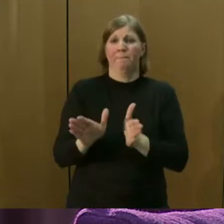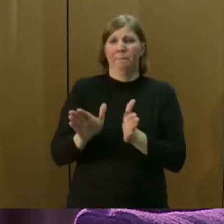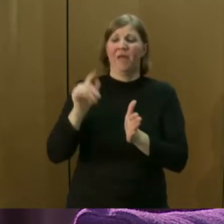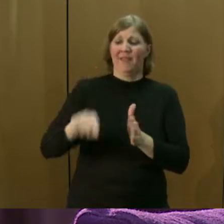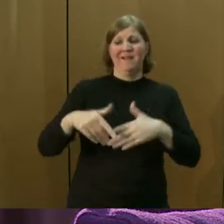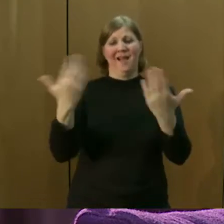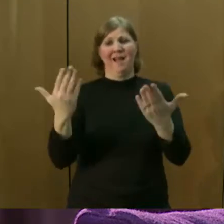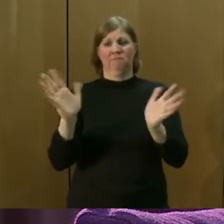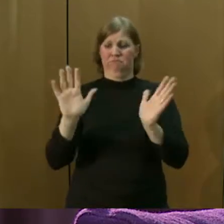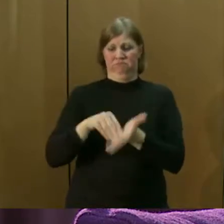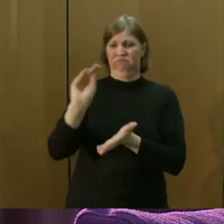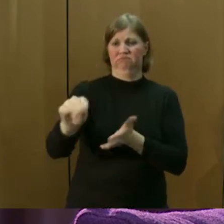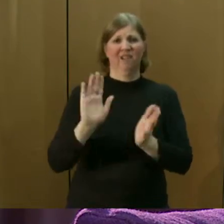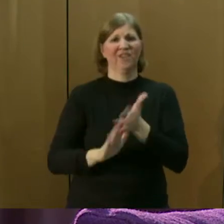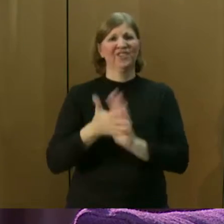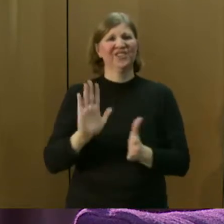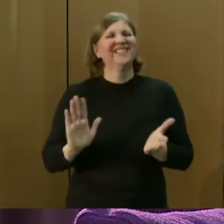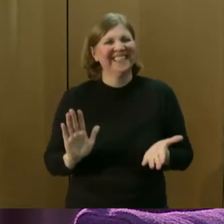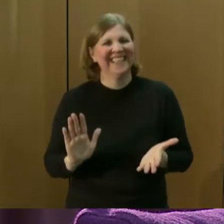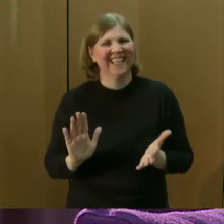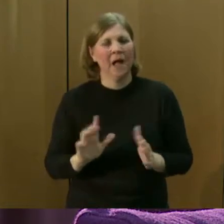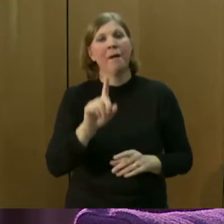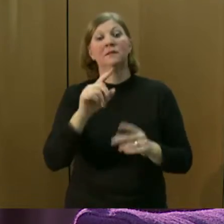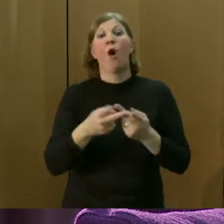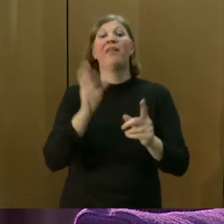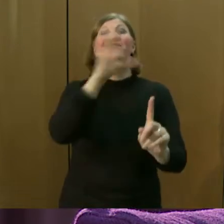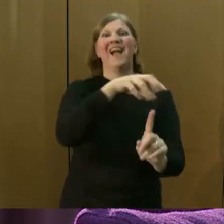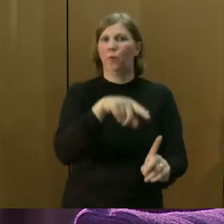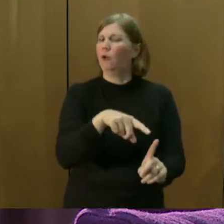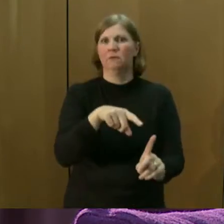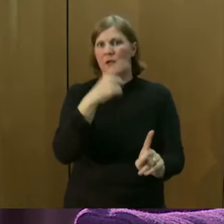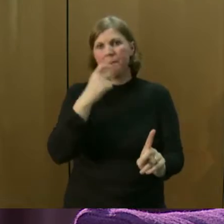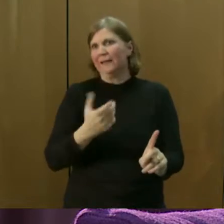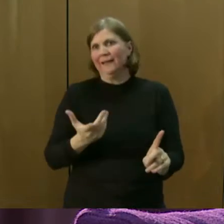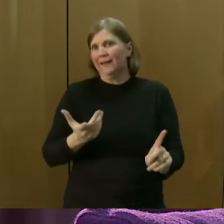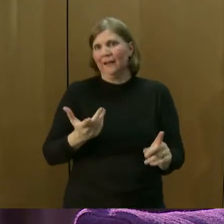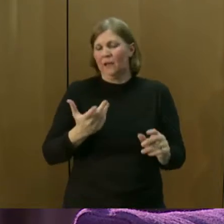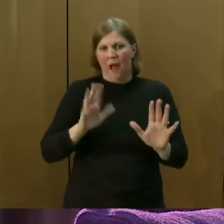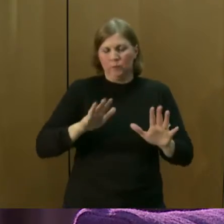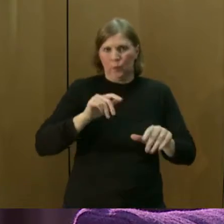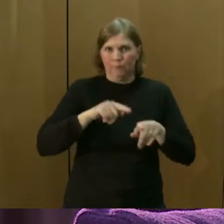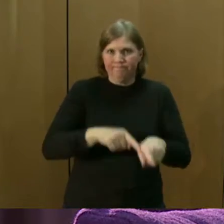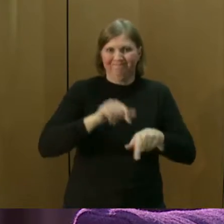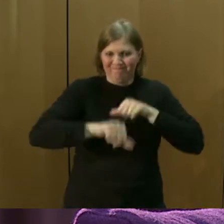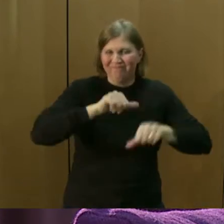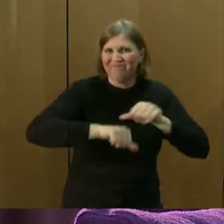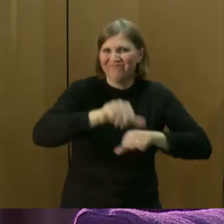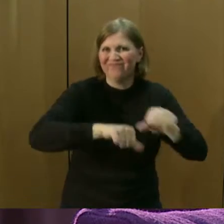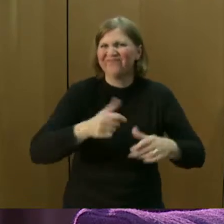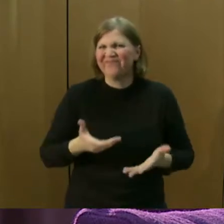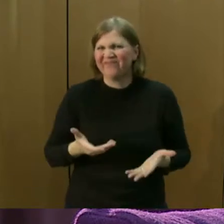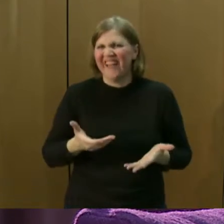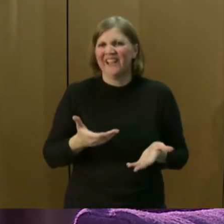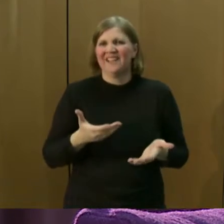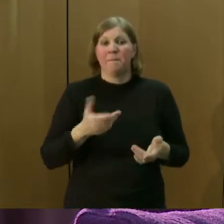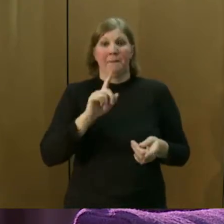it. Some venues operate an application process whereby the artistic director or programmer